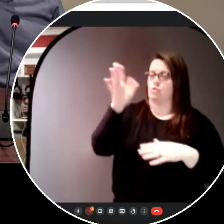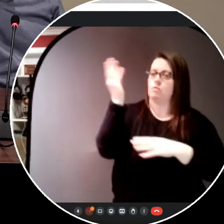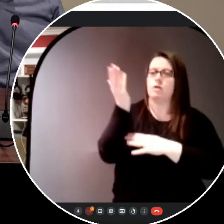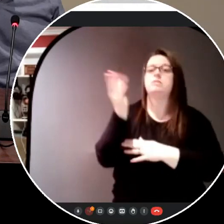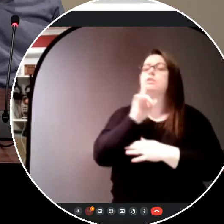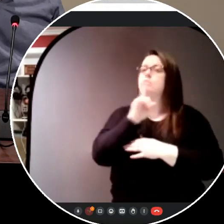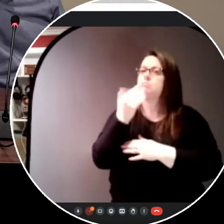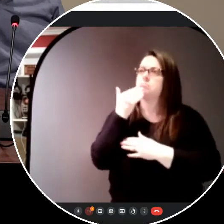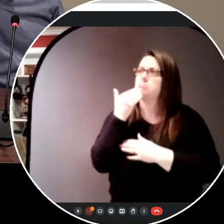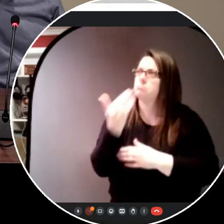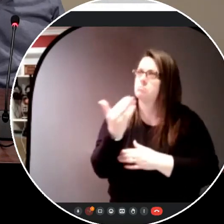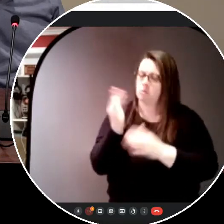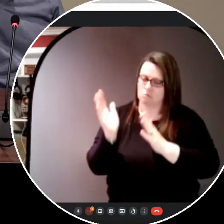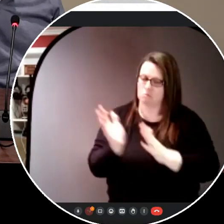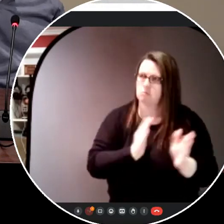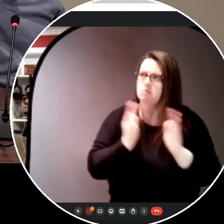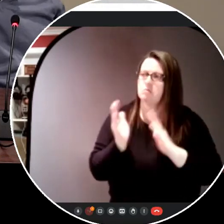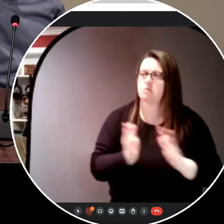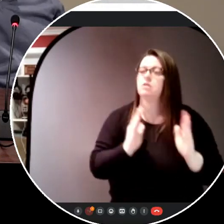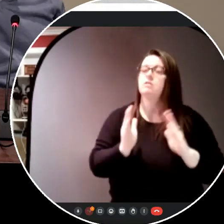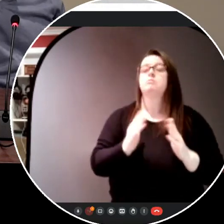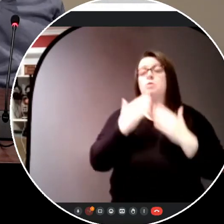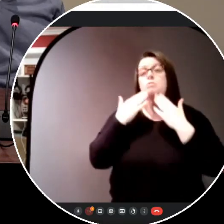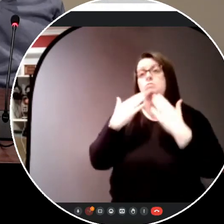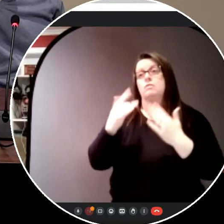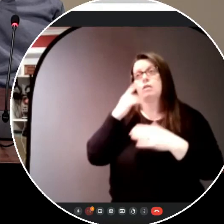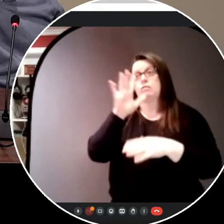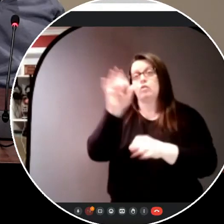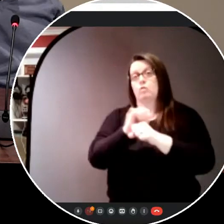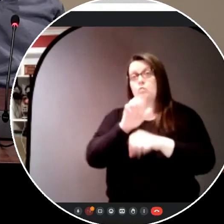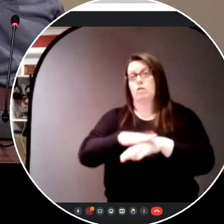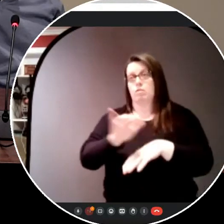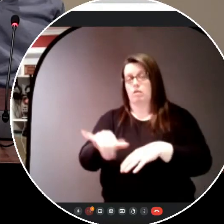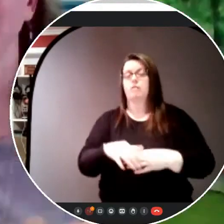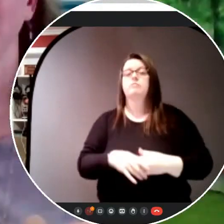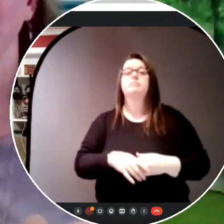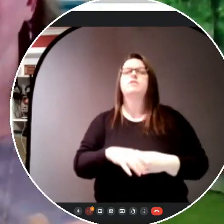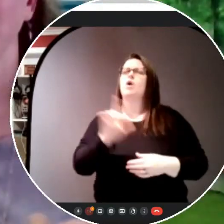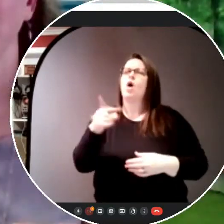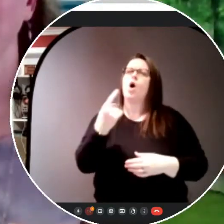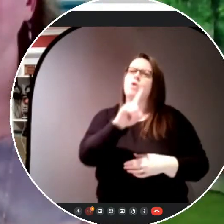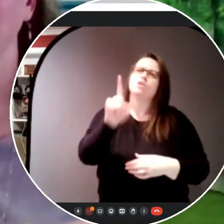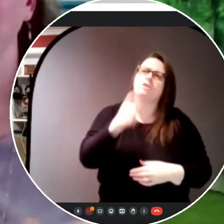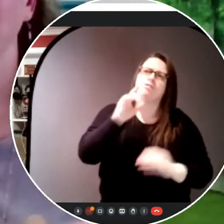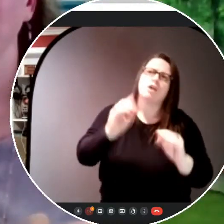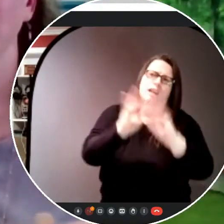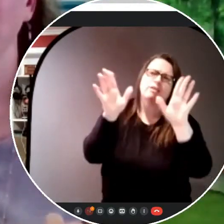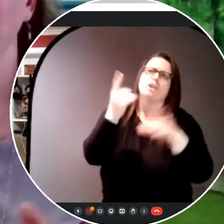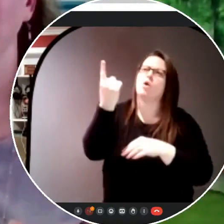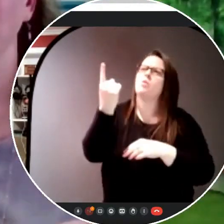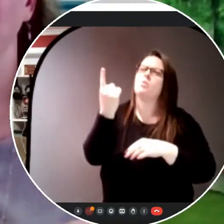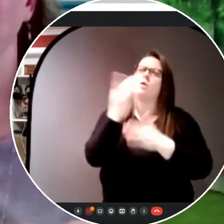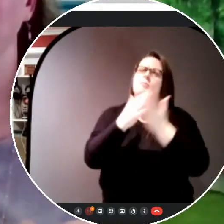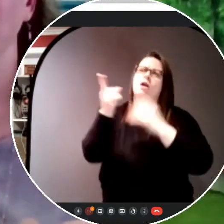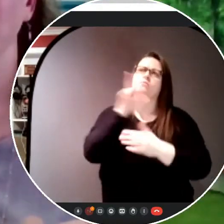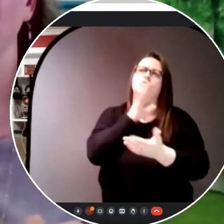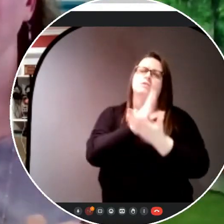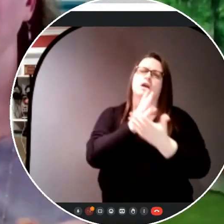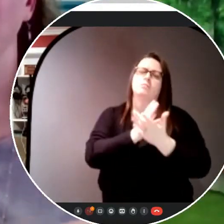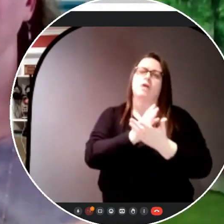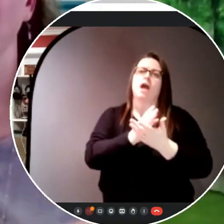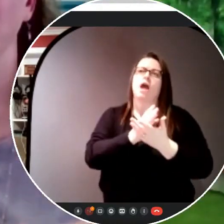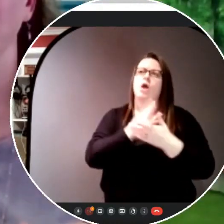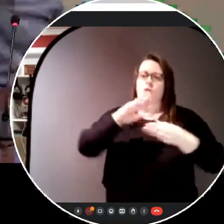for the work that you did on that. The only question I had, really to clarify something, is one of the slides you talked about is the number of